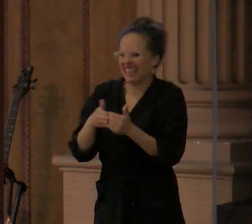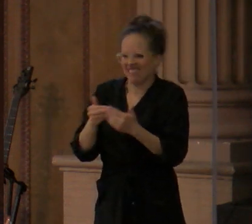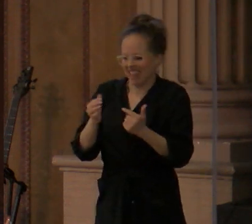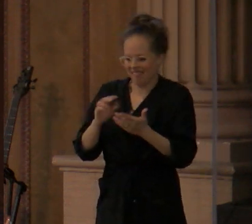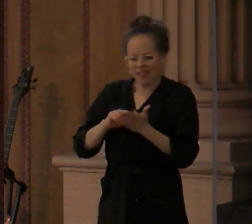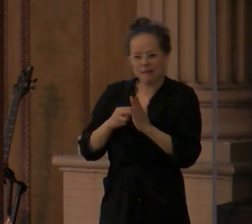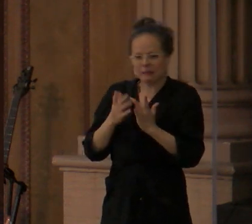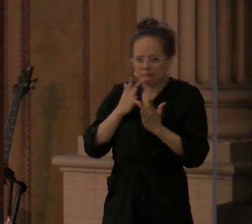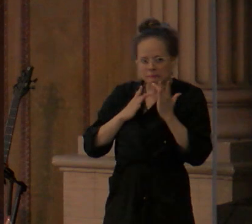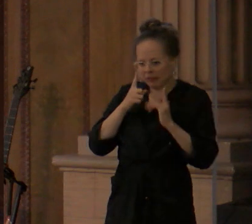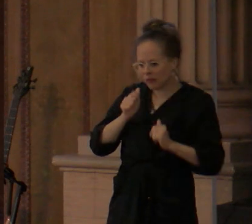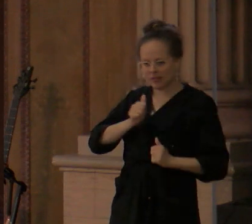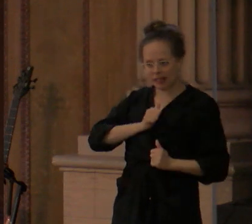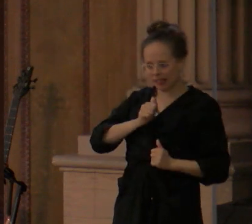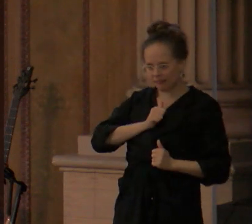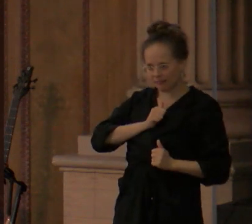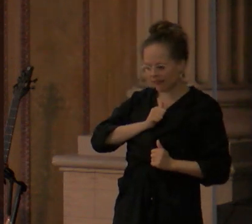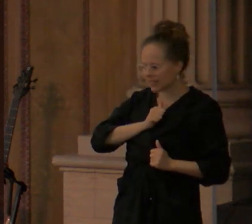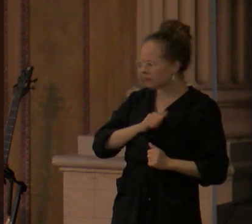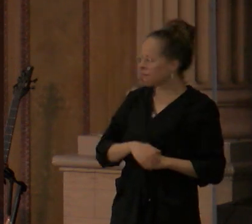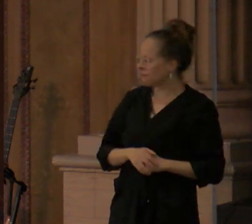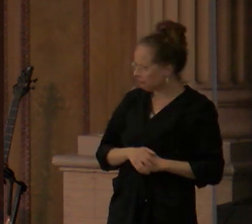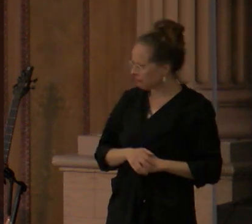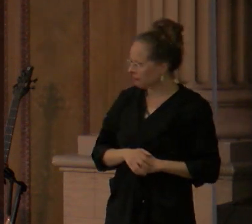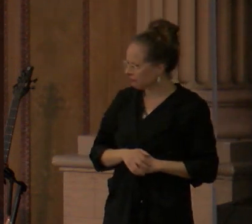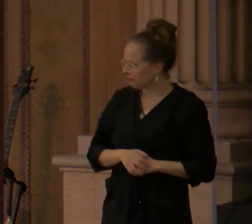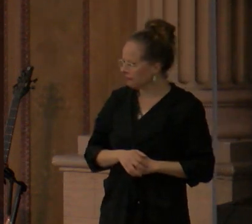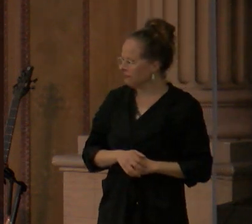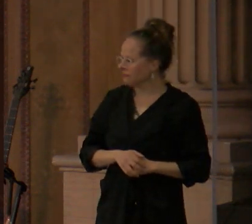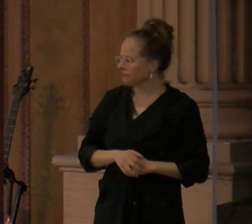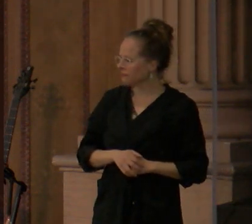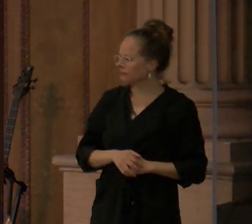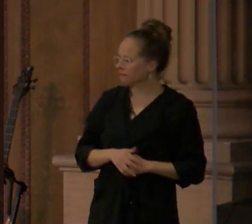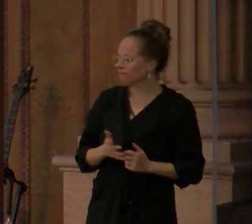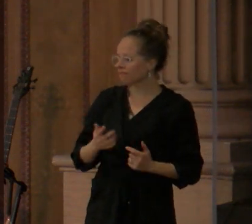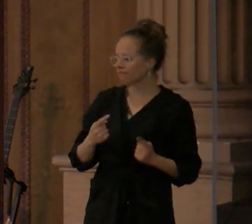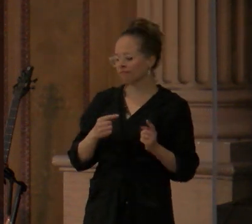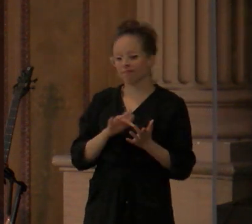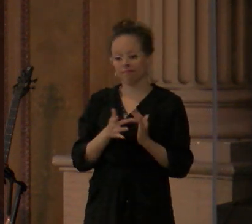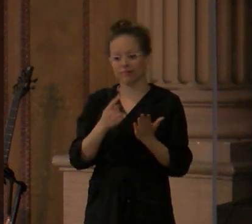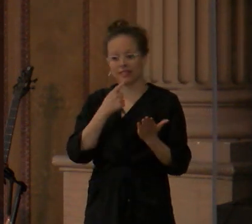Galatians 6.2 says, bear one another's burdens and so fulfill the law of Christ.